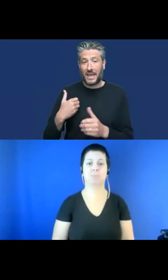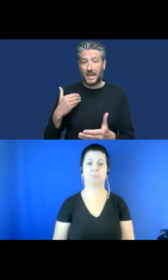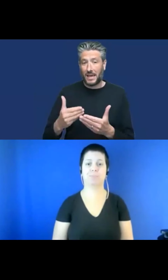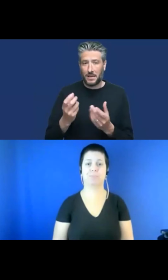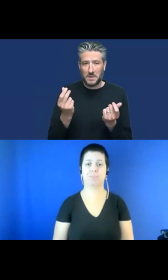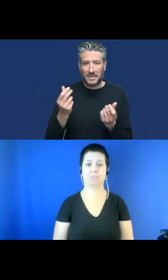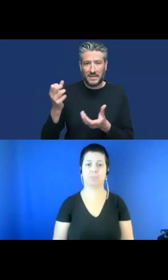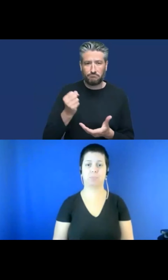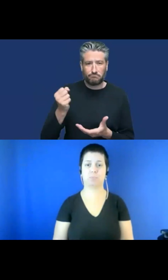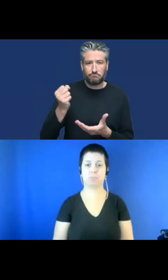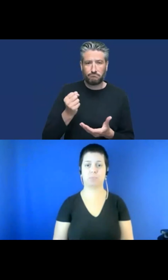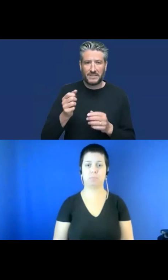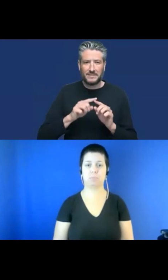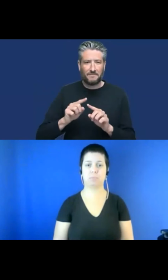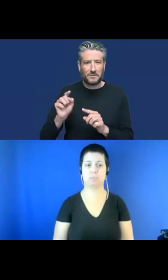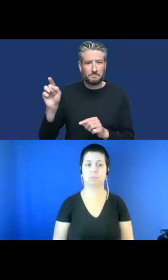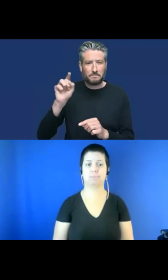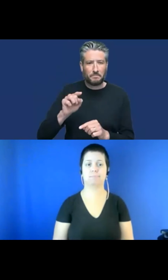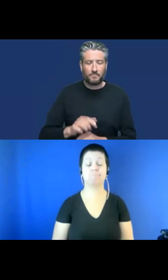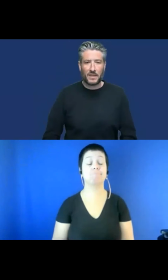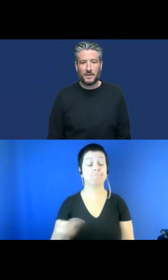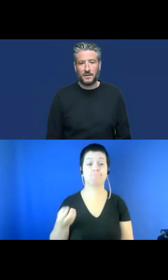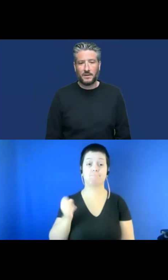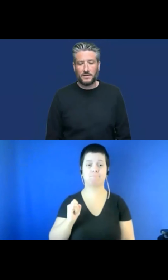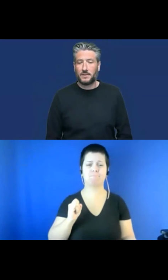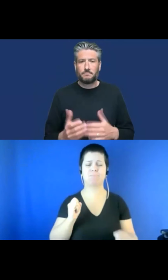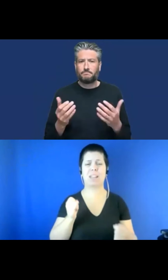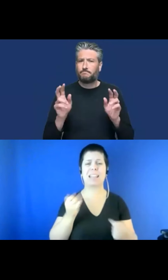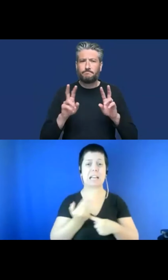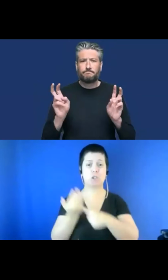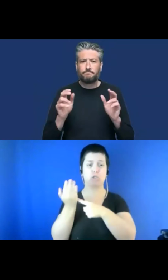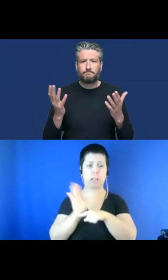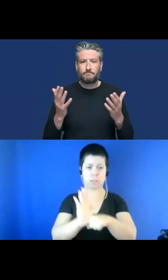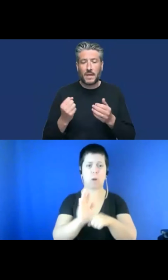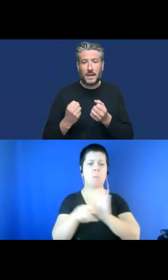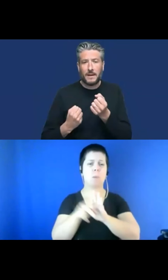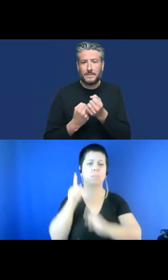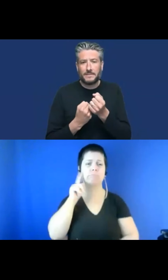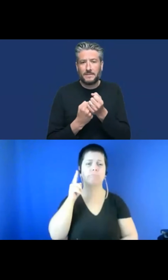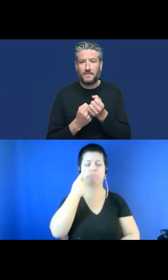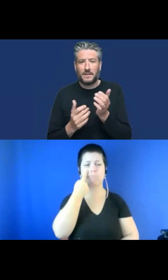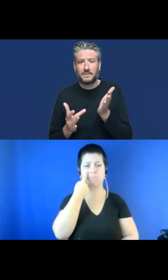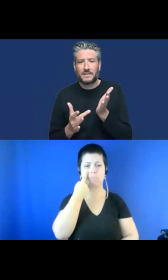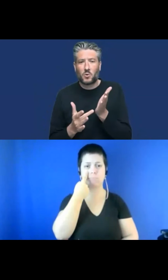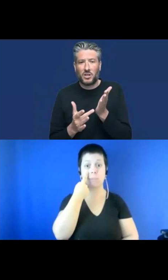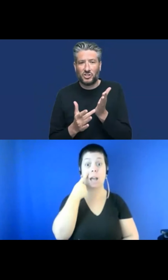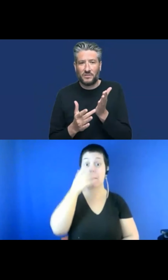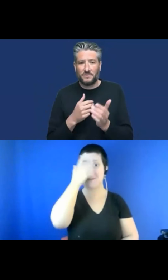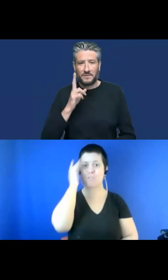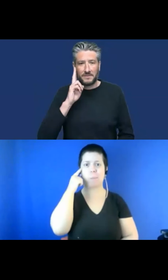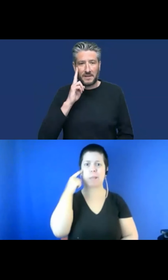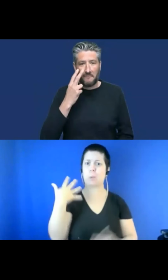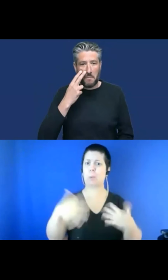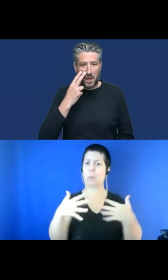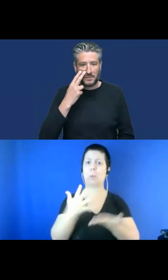When we talk about assistive technology in the context of deafblindness rehabilitation, many consider this the holy grail.